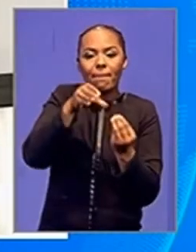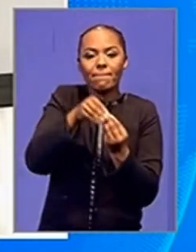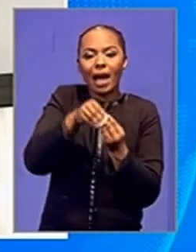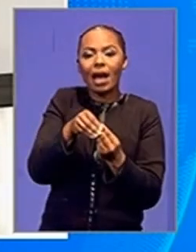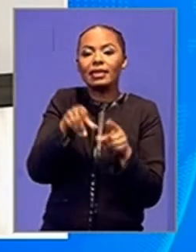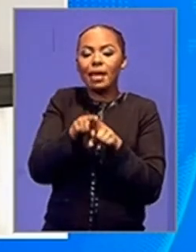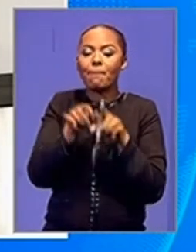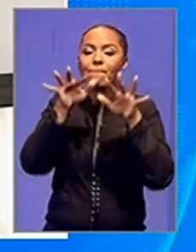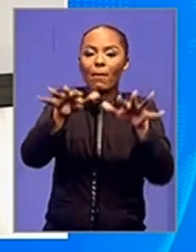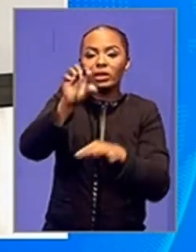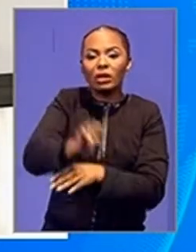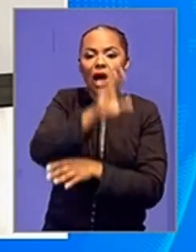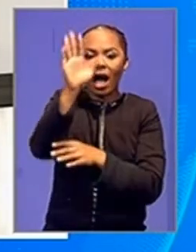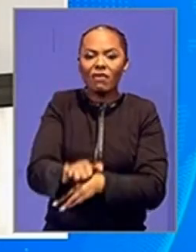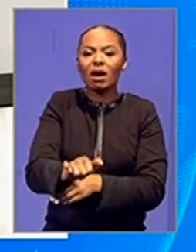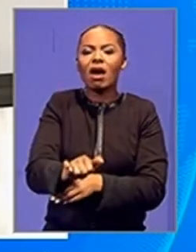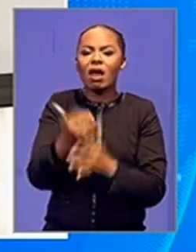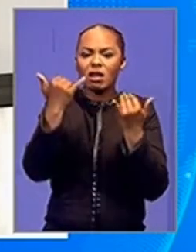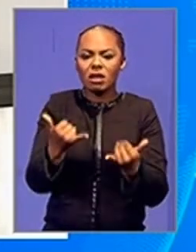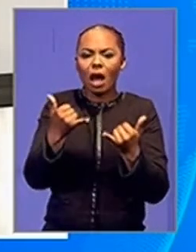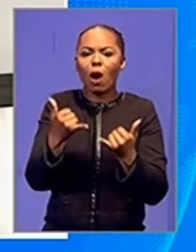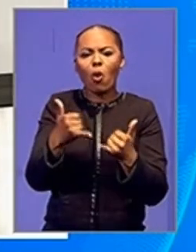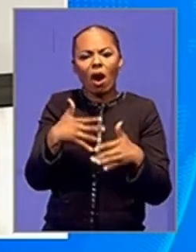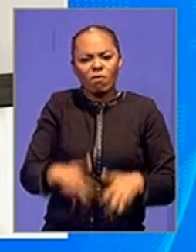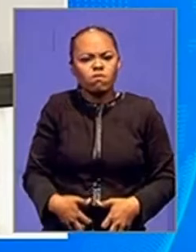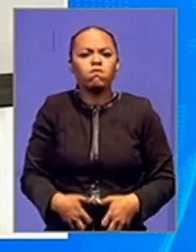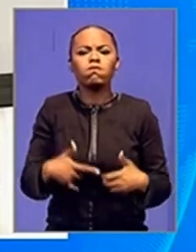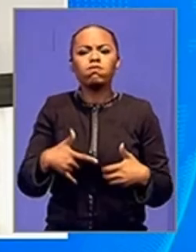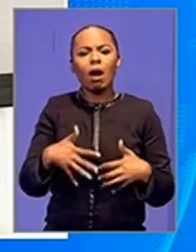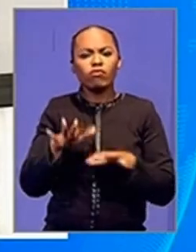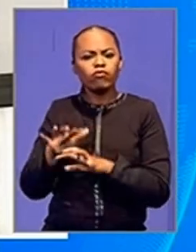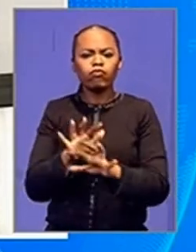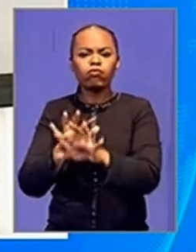in South Africa are evidently going to come out in